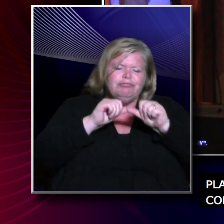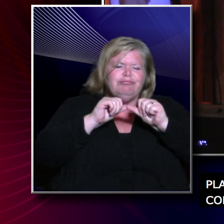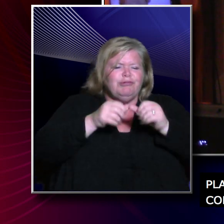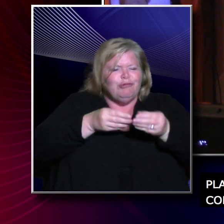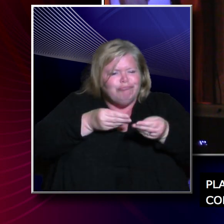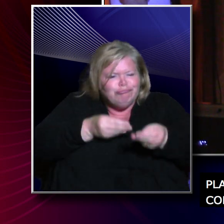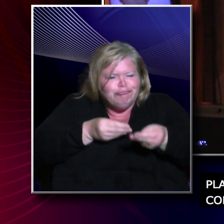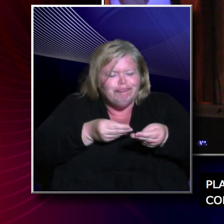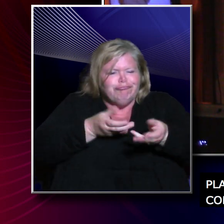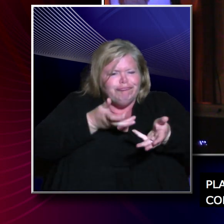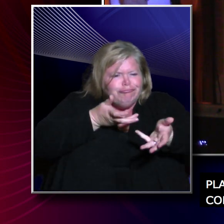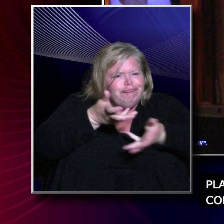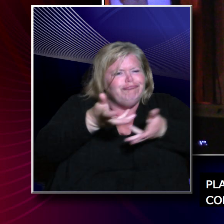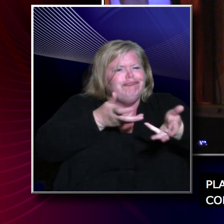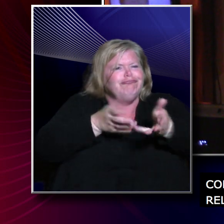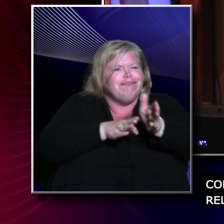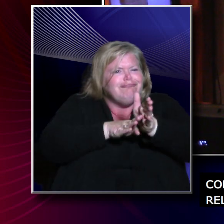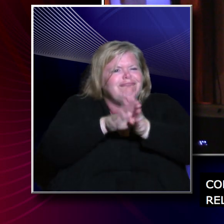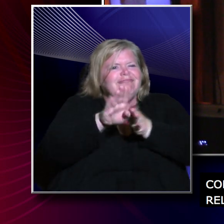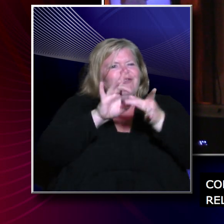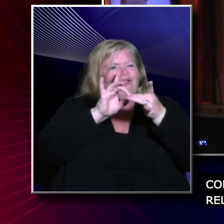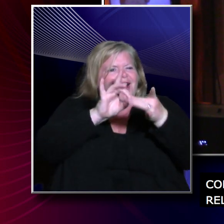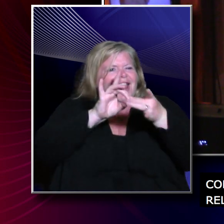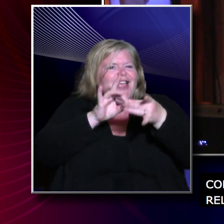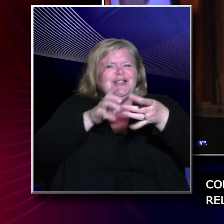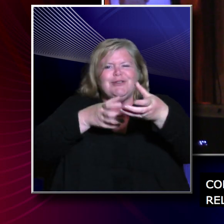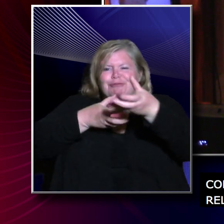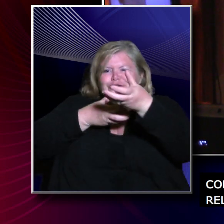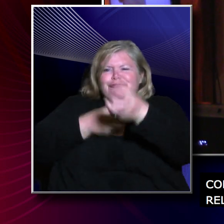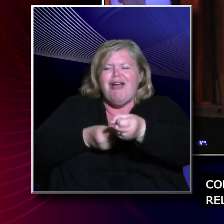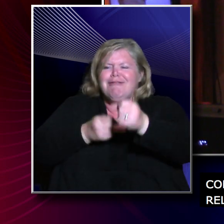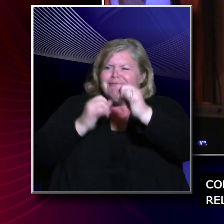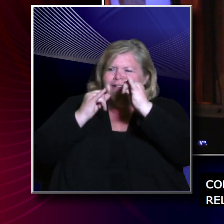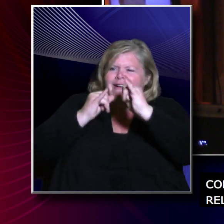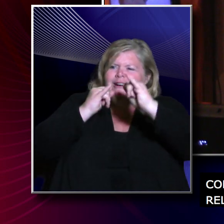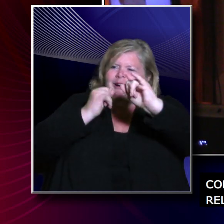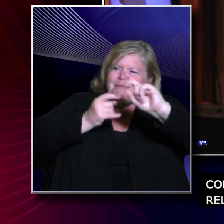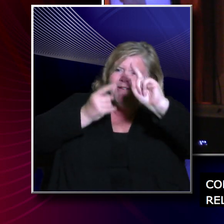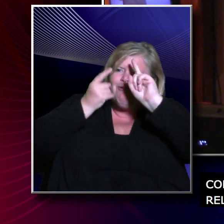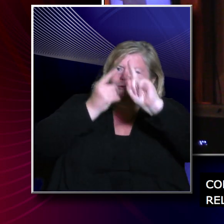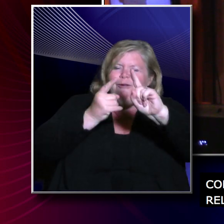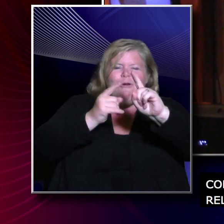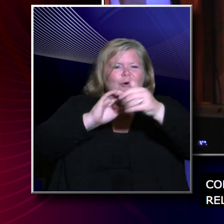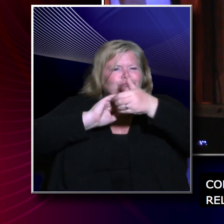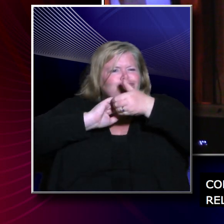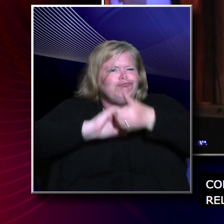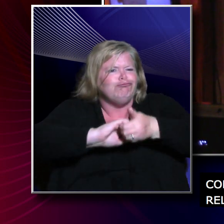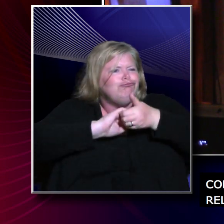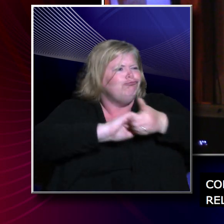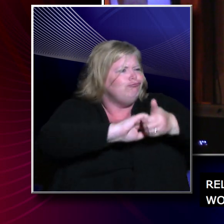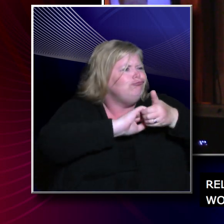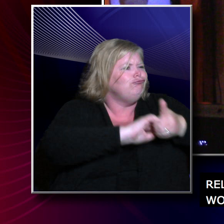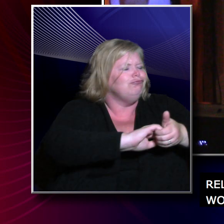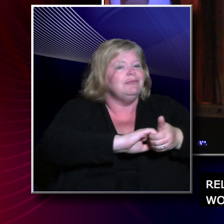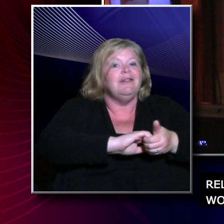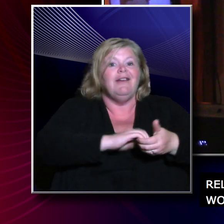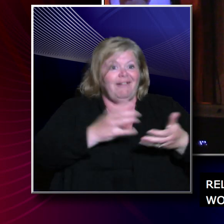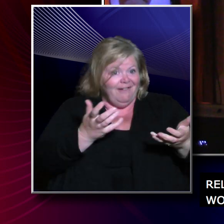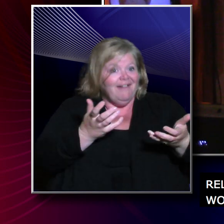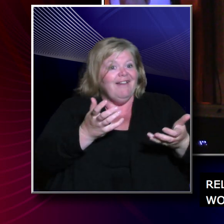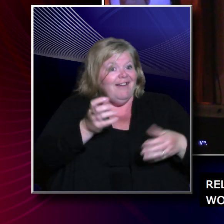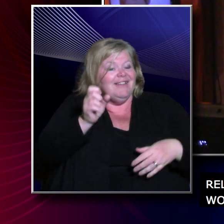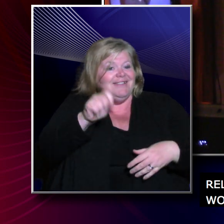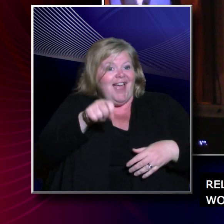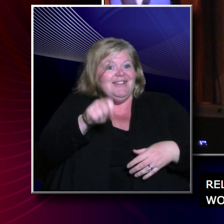the relationships, the trust, to have a common goal, to work together, then, and